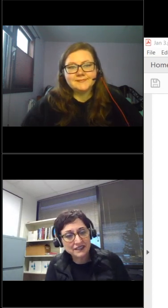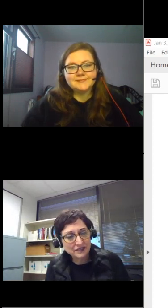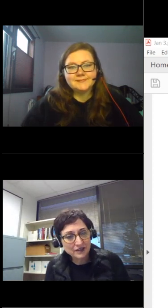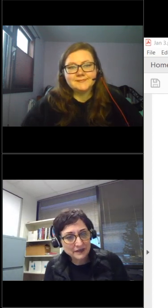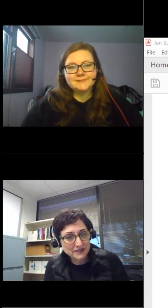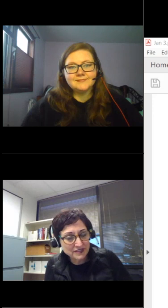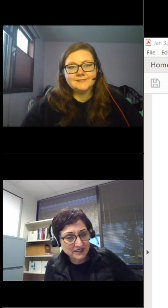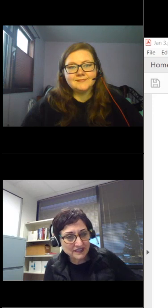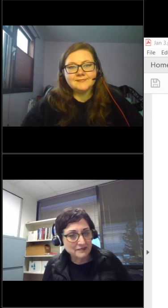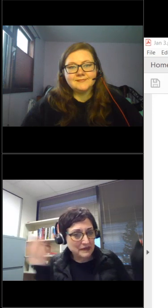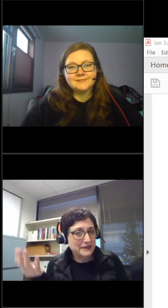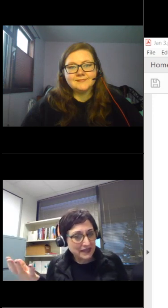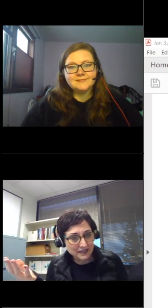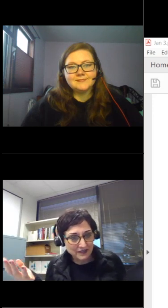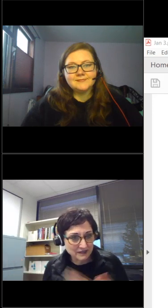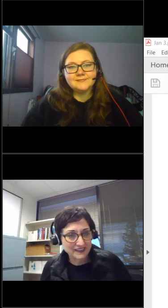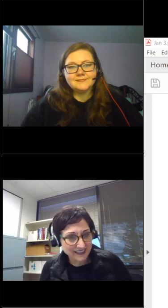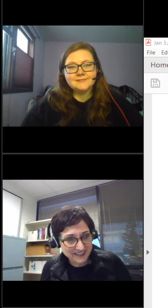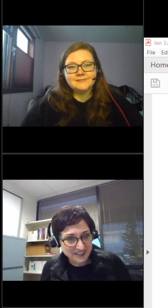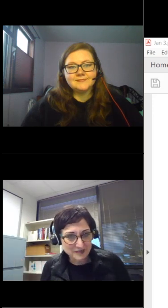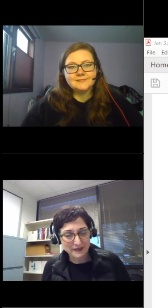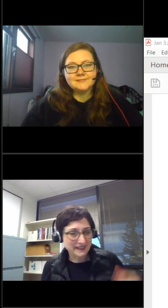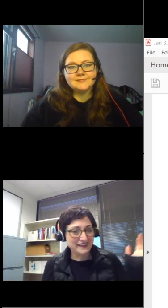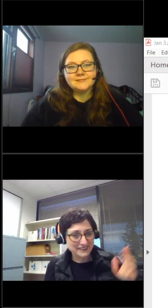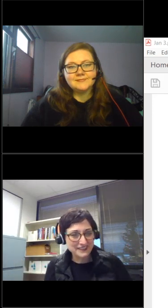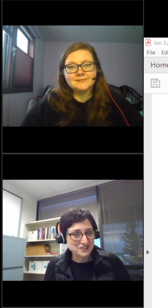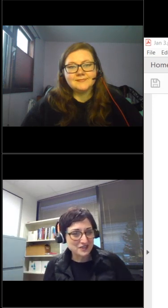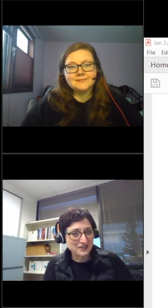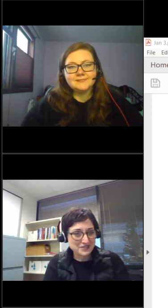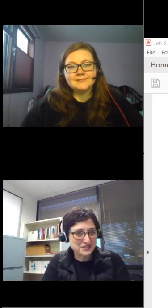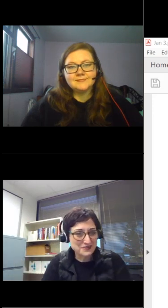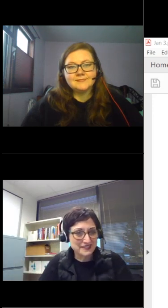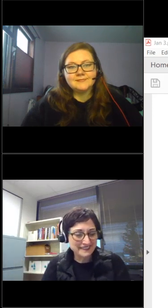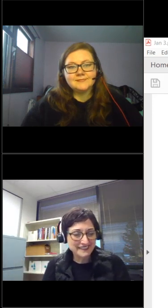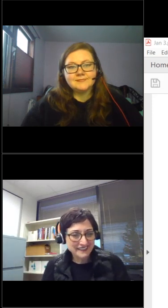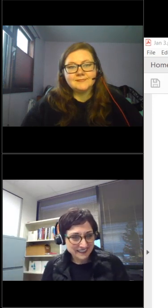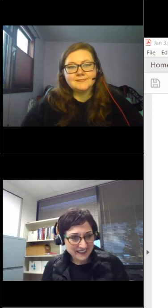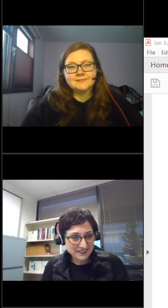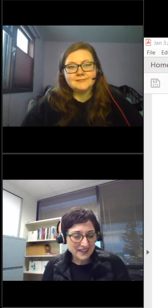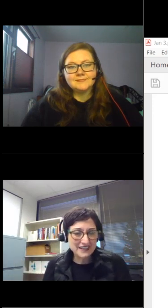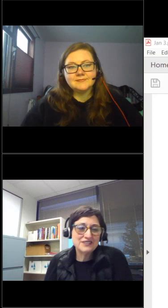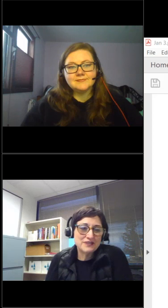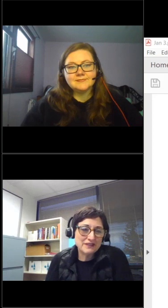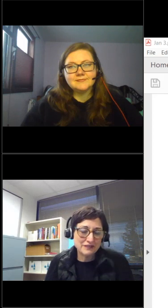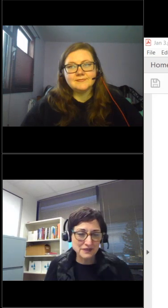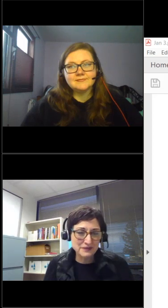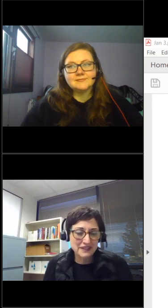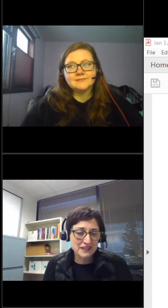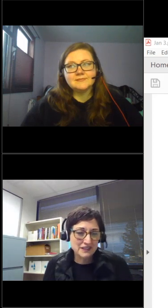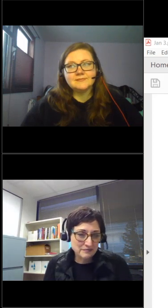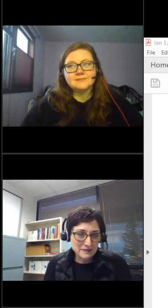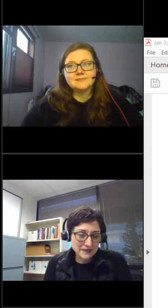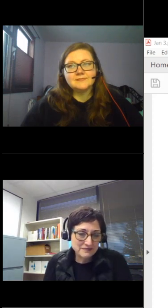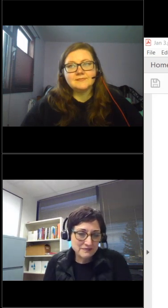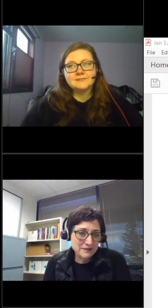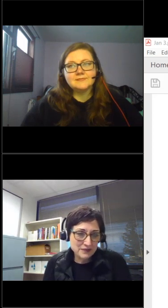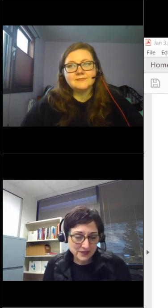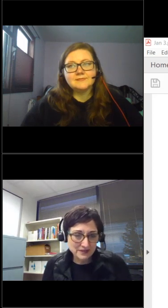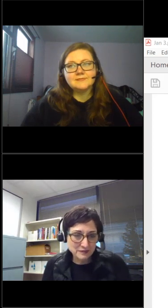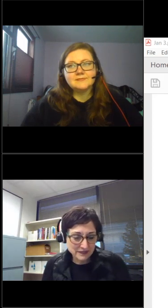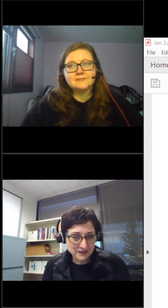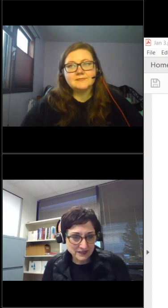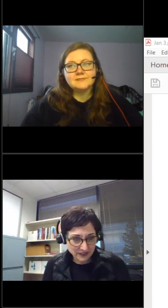try, there's nothing, maybe you had a great relationship. Like, yeah, sure, I'll just do it. Yeah, okay, I could do that for you. Then maybe